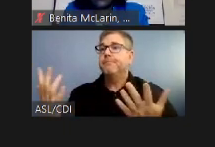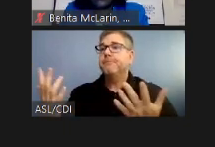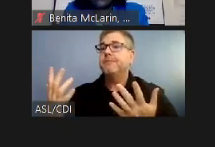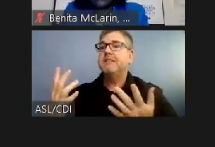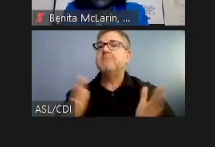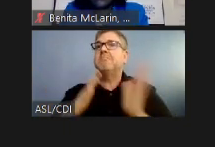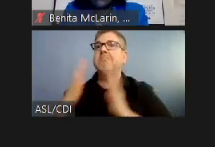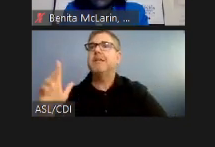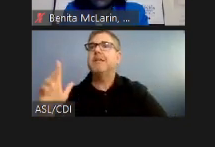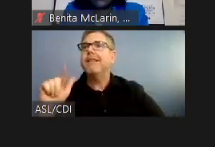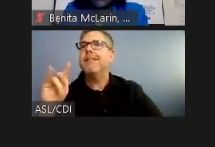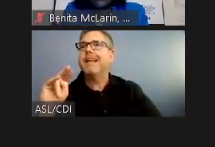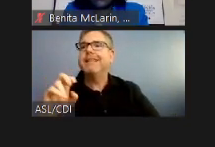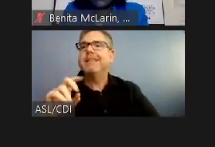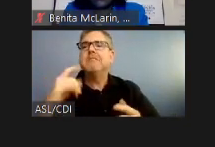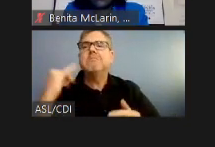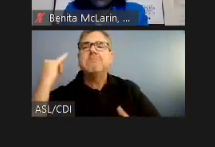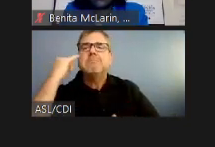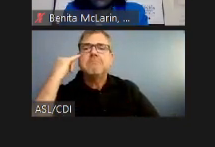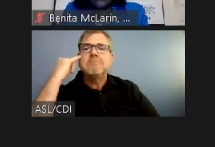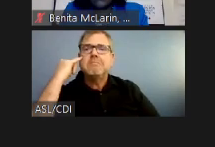under the column vaccinating now,